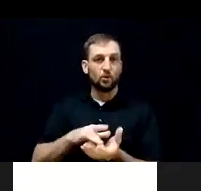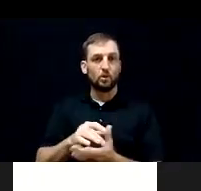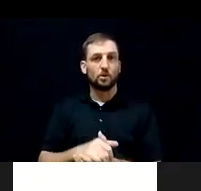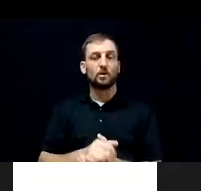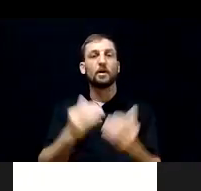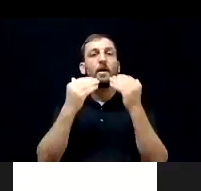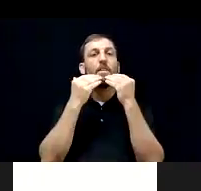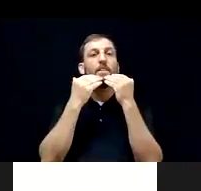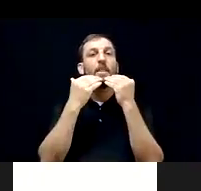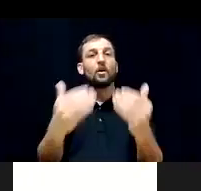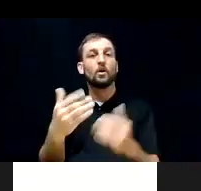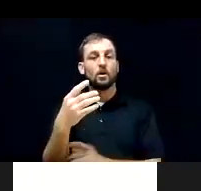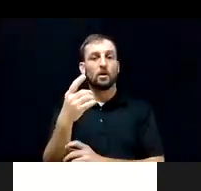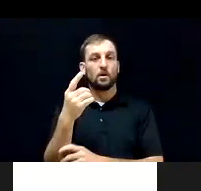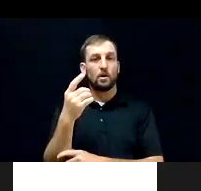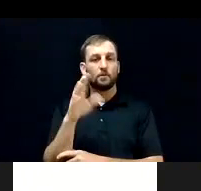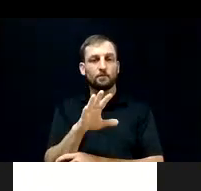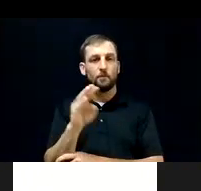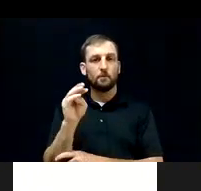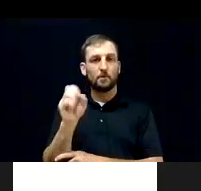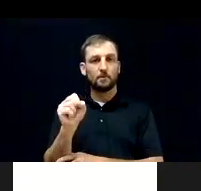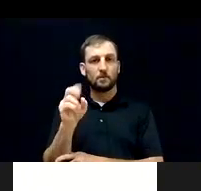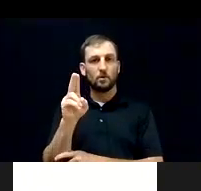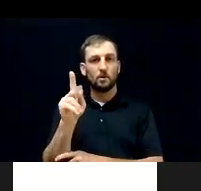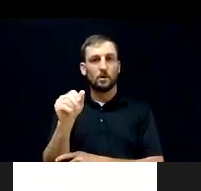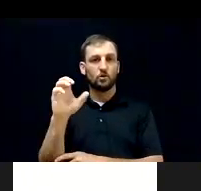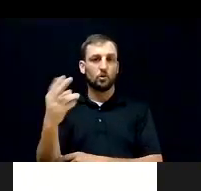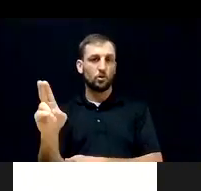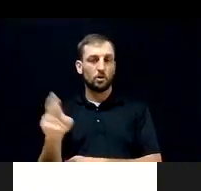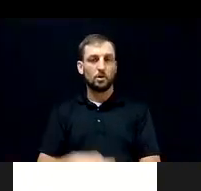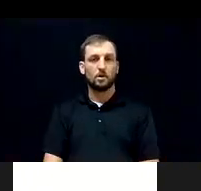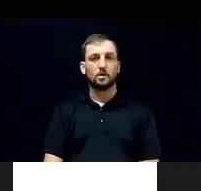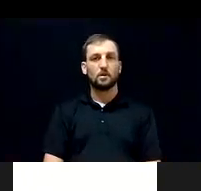Thank you, Ms. Ukachu.